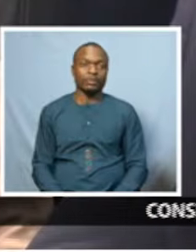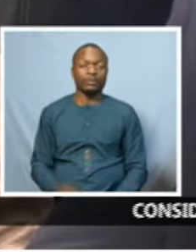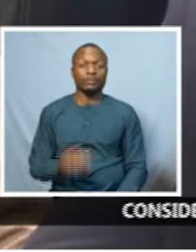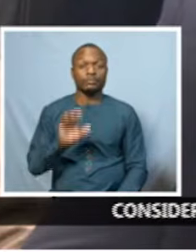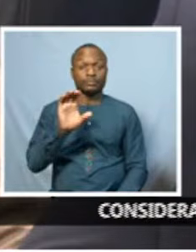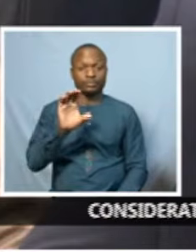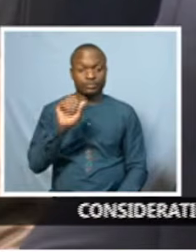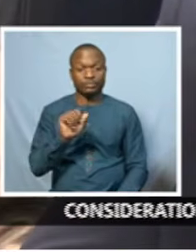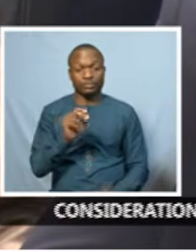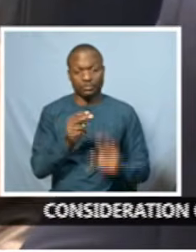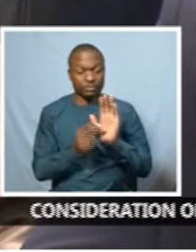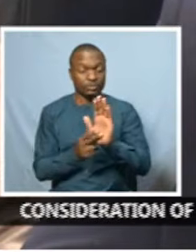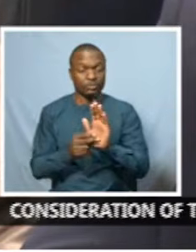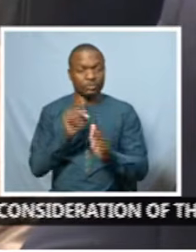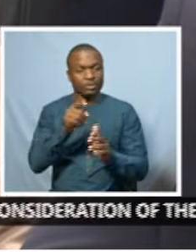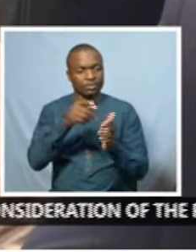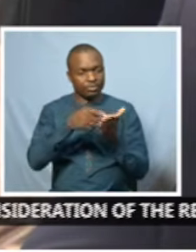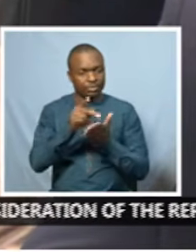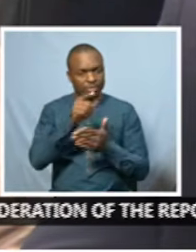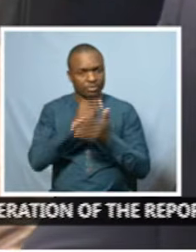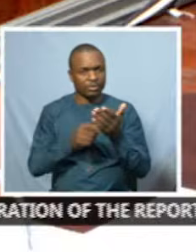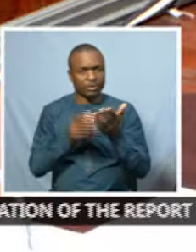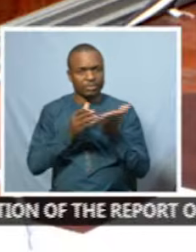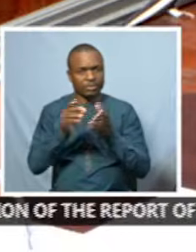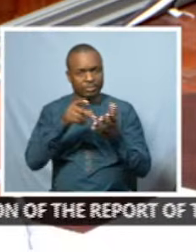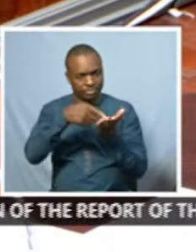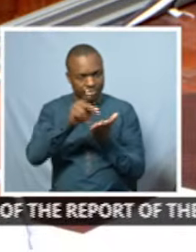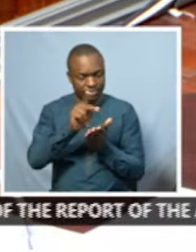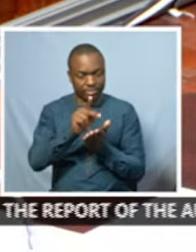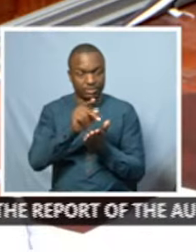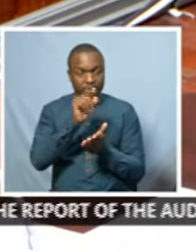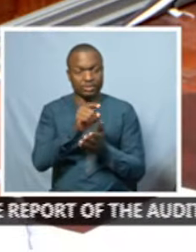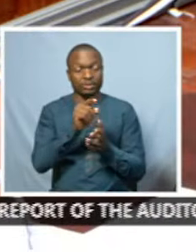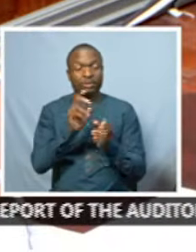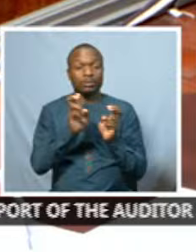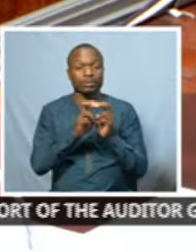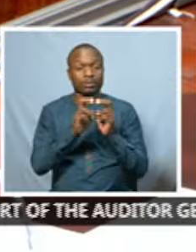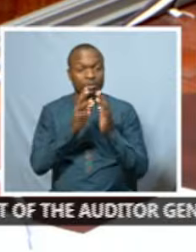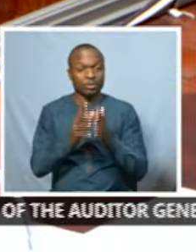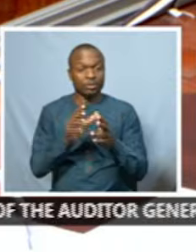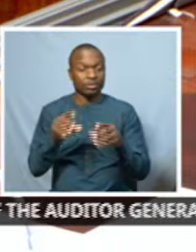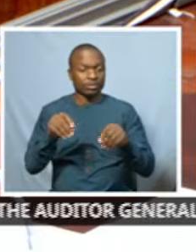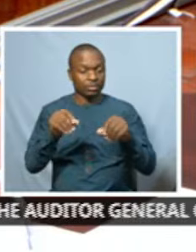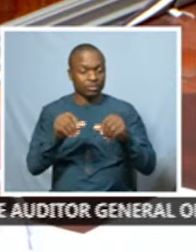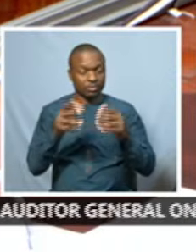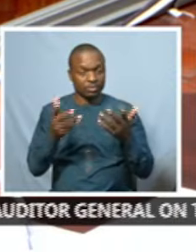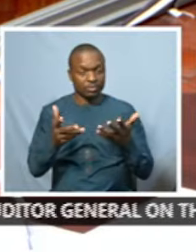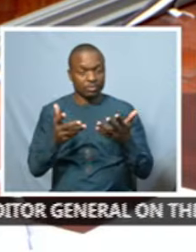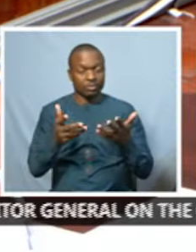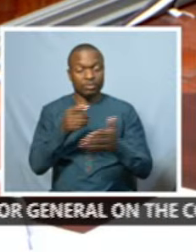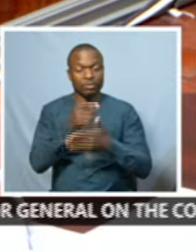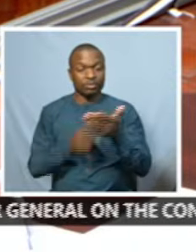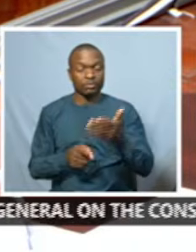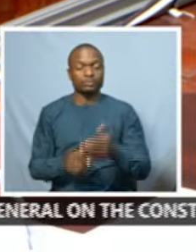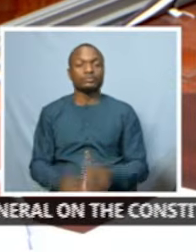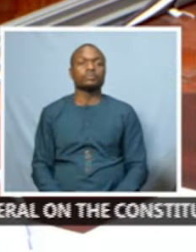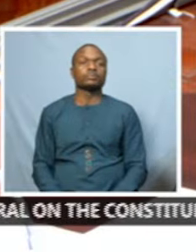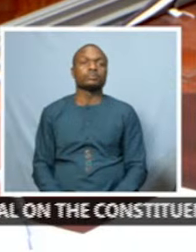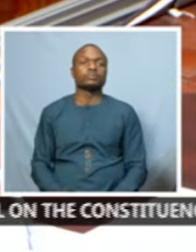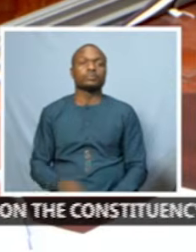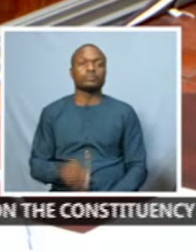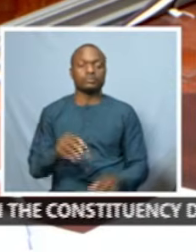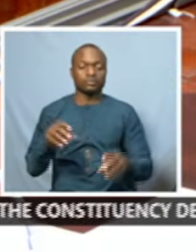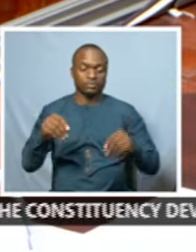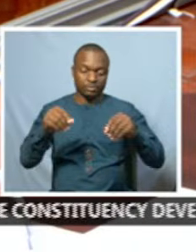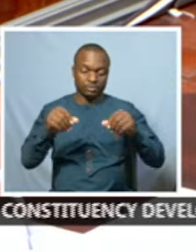CS, as you indicated, what services were you paying to that contractor? Is it gravel or what? It's